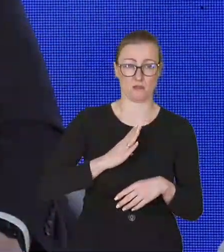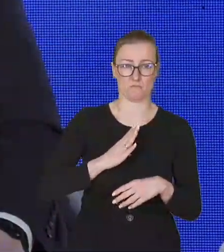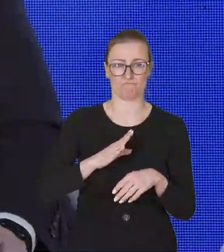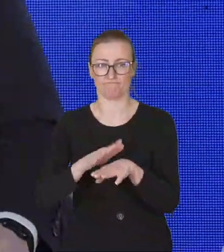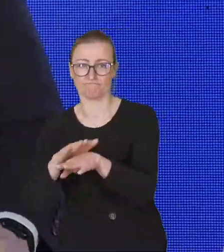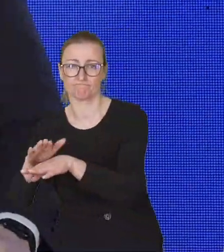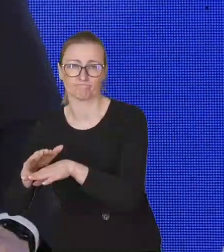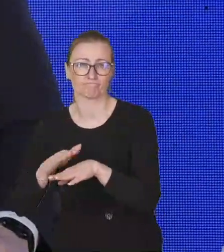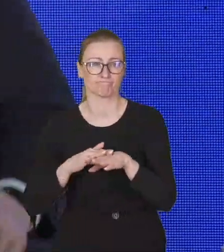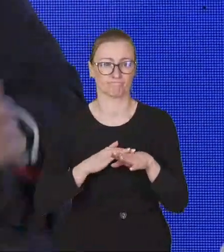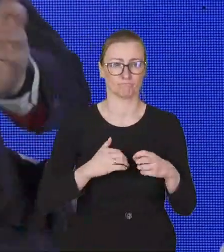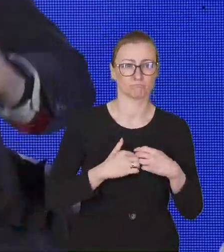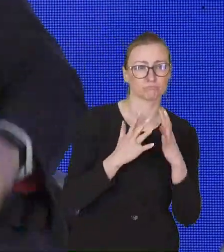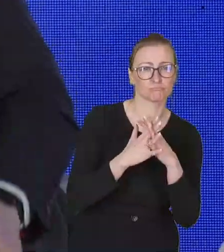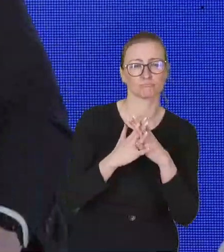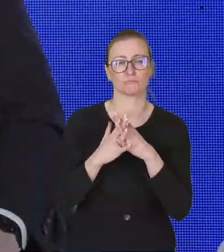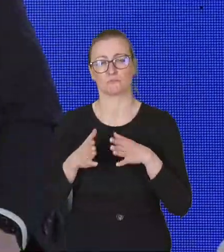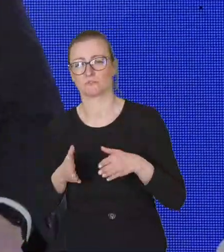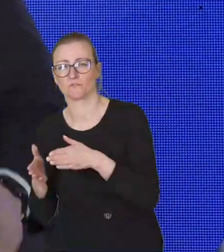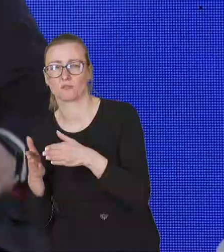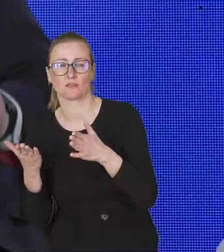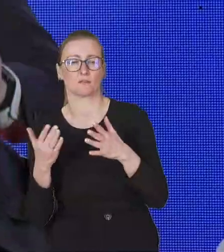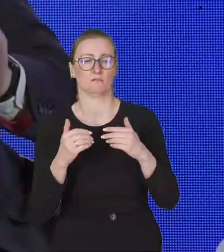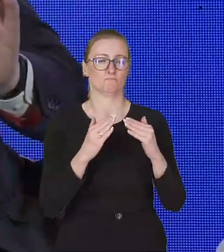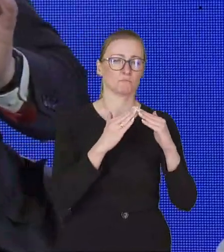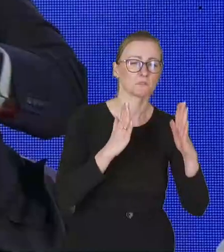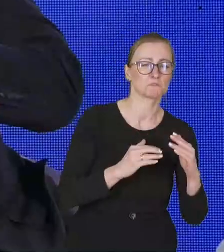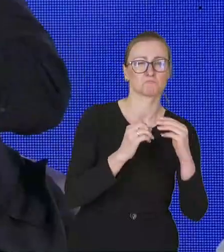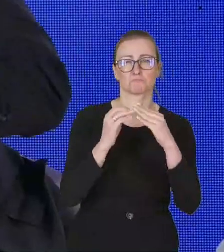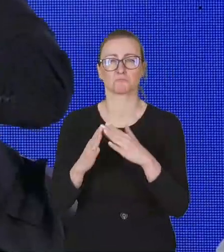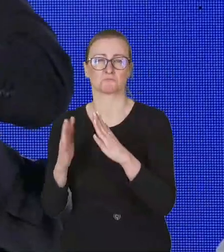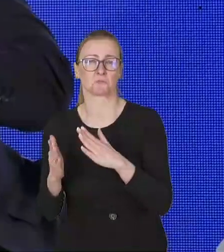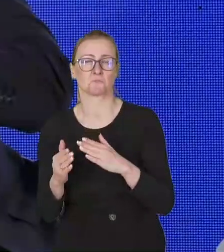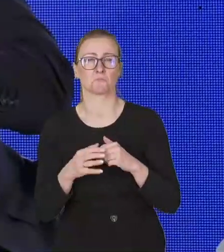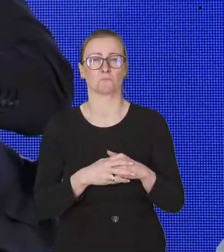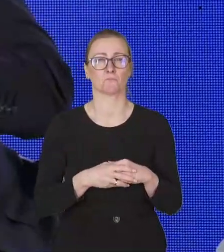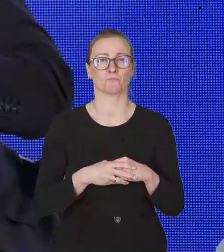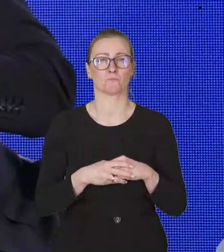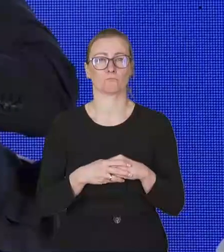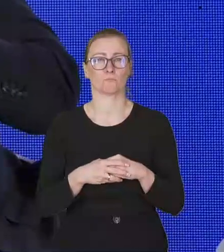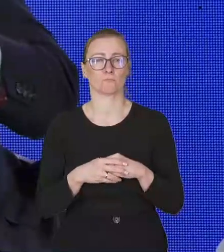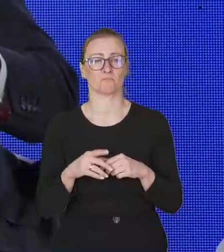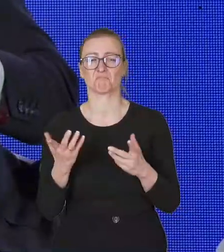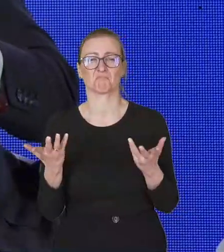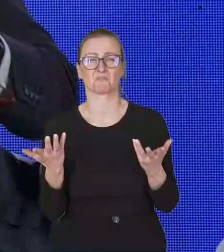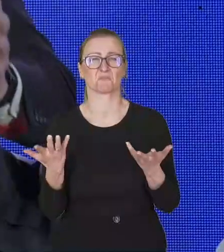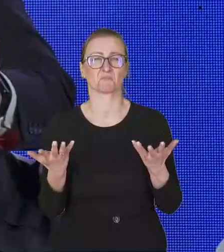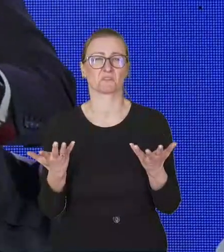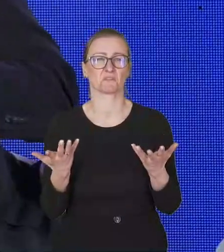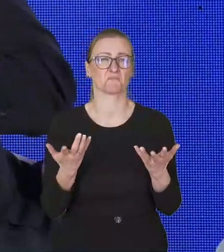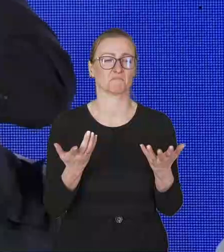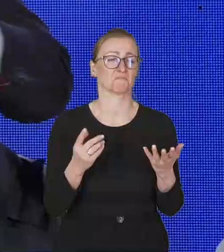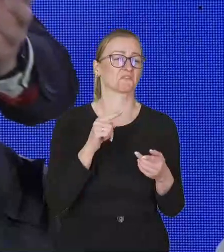dual use. Dual use we do anyway. So there we are really